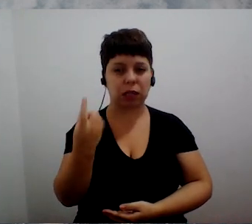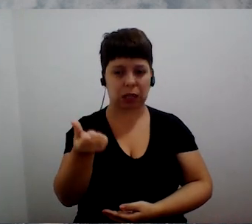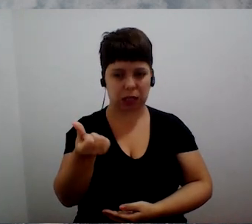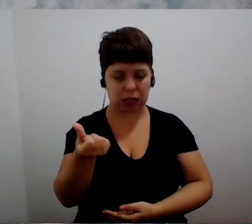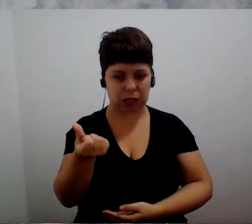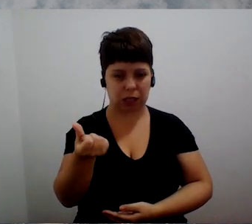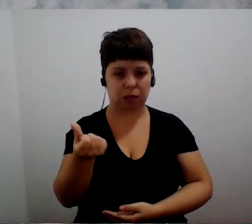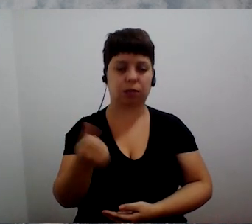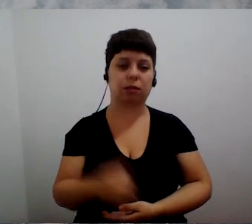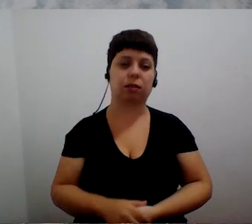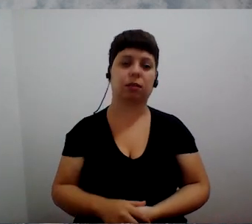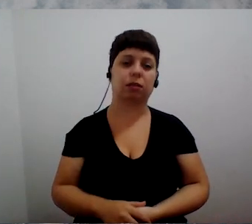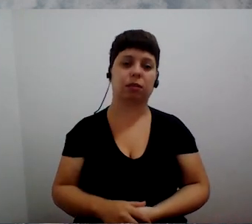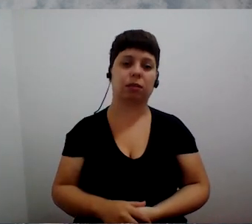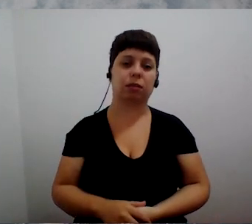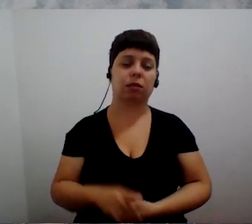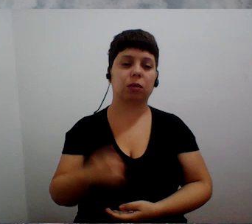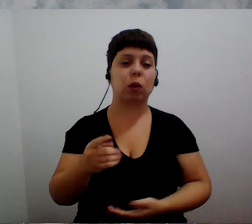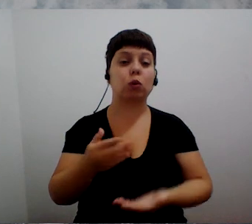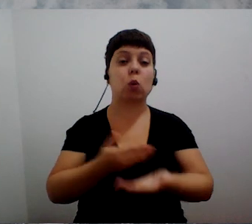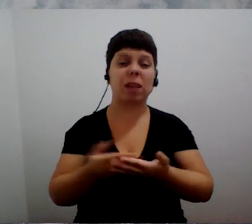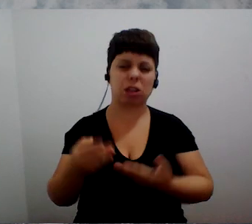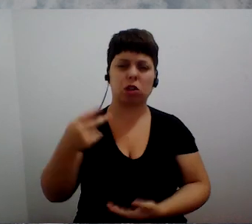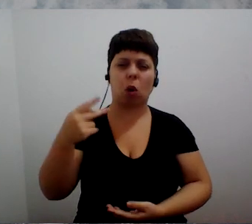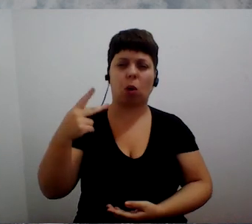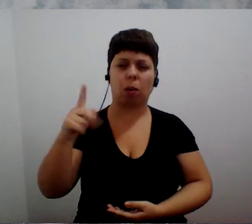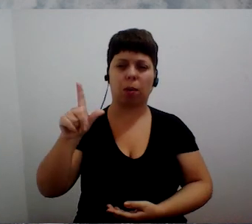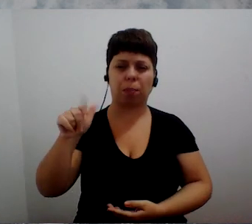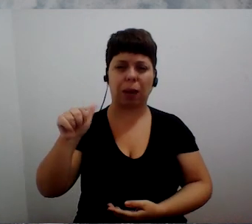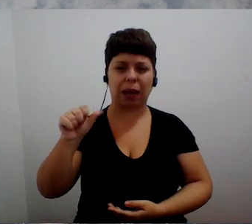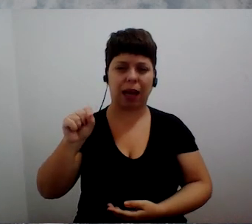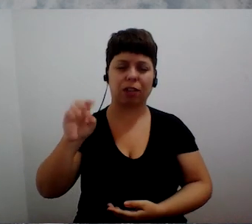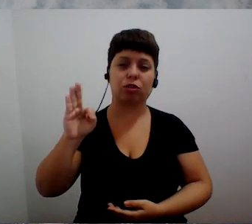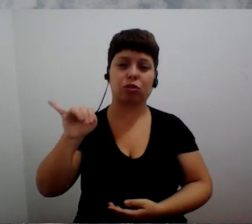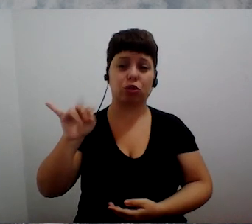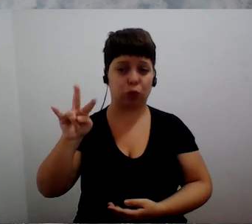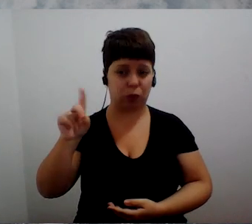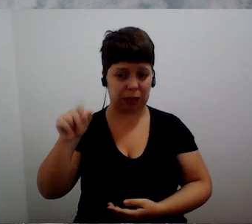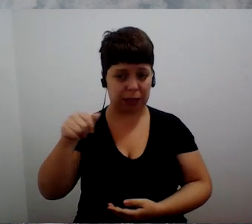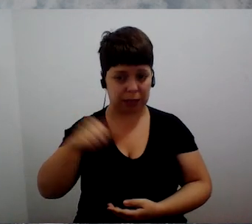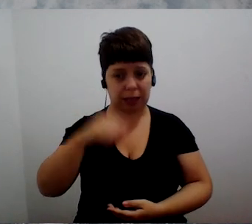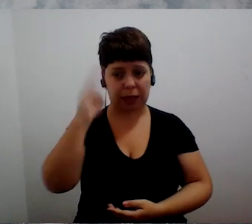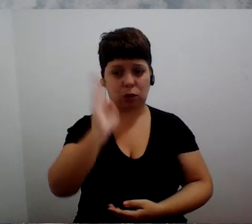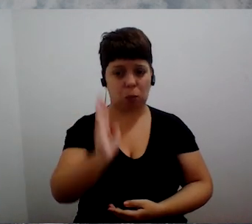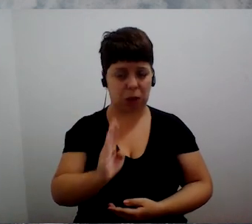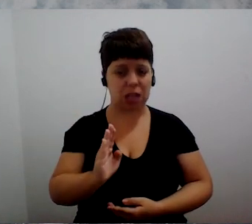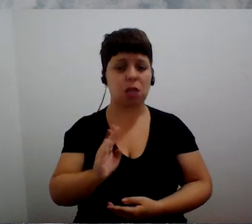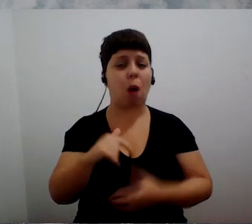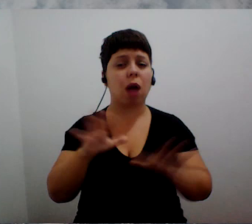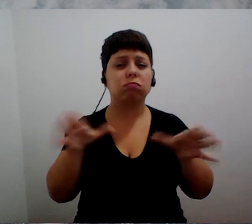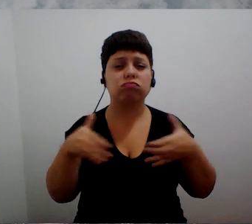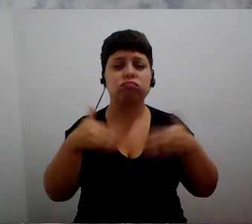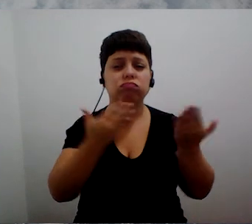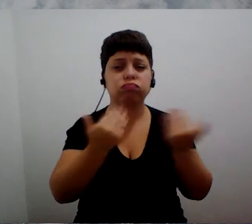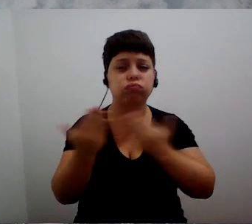very important to us. I remember in 2016, when we launched here through Plastic Vida here in